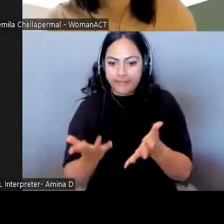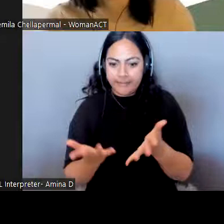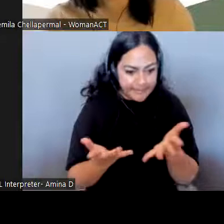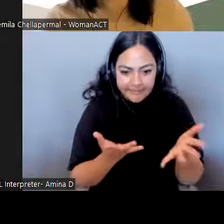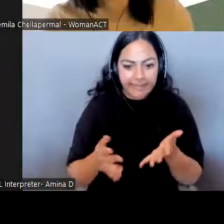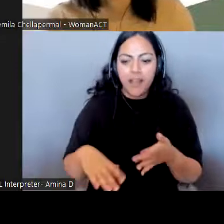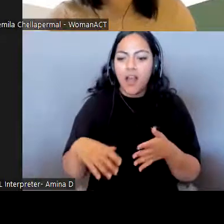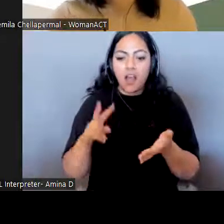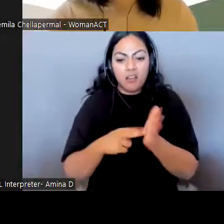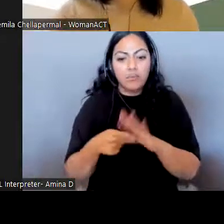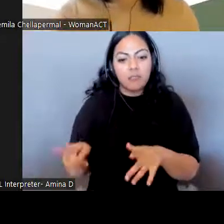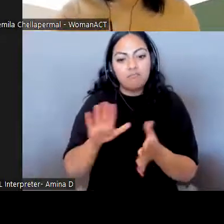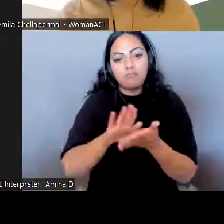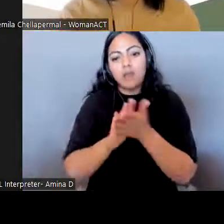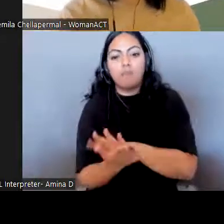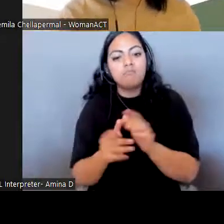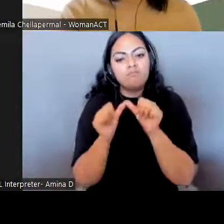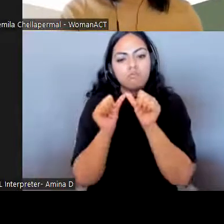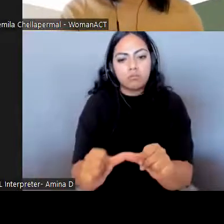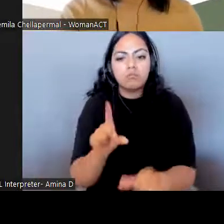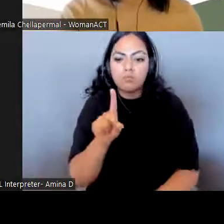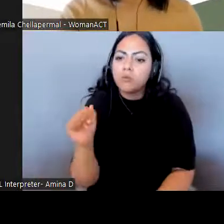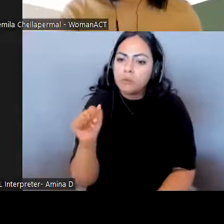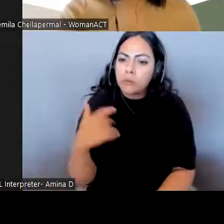left her with a permanent disability.